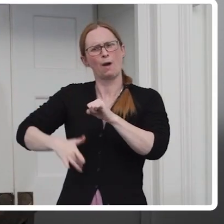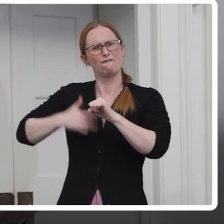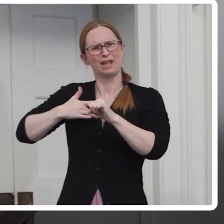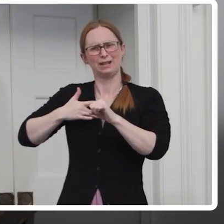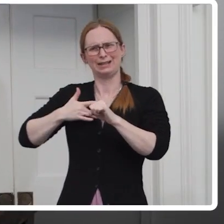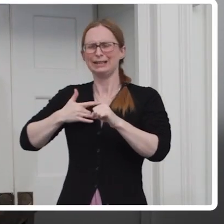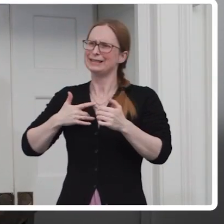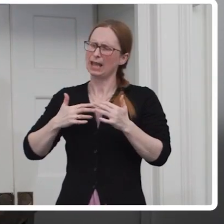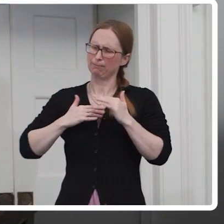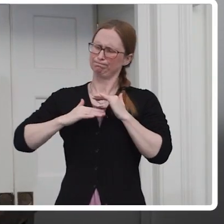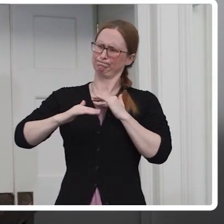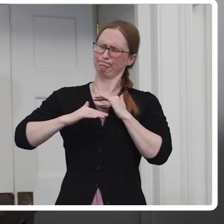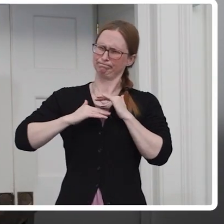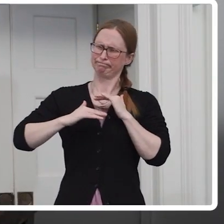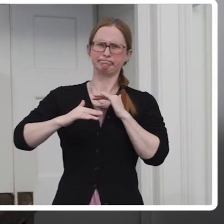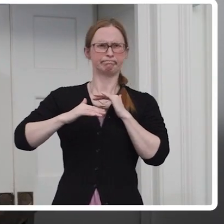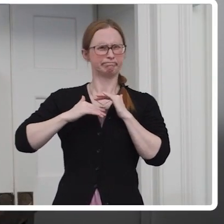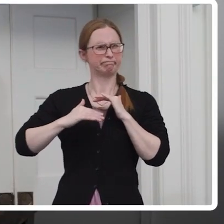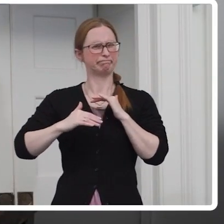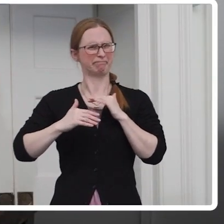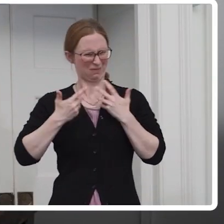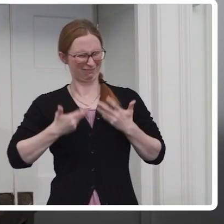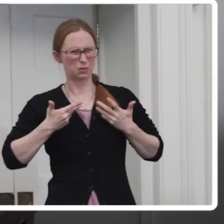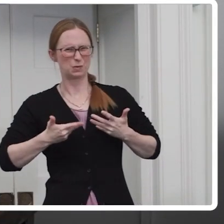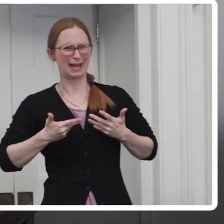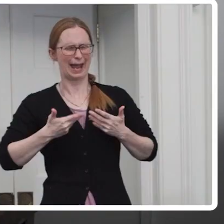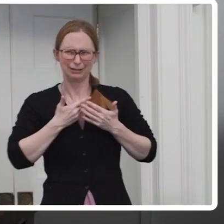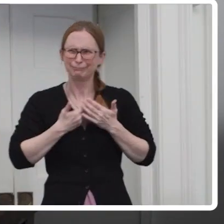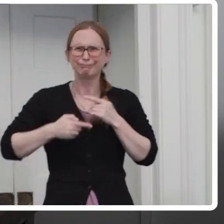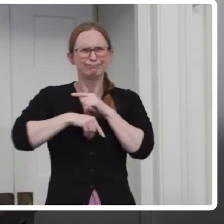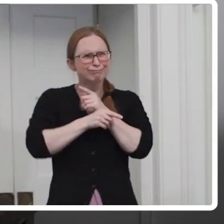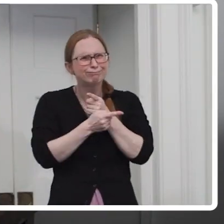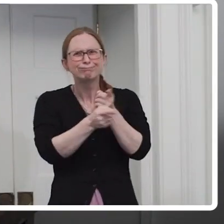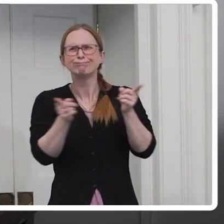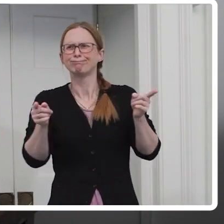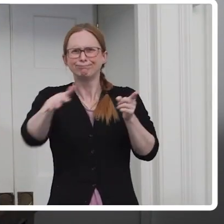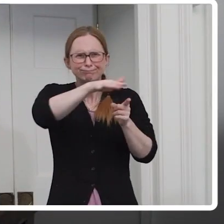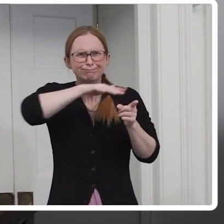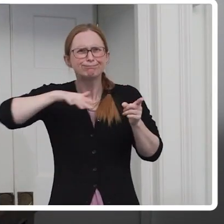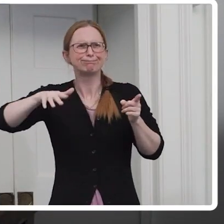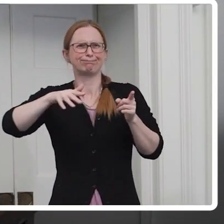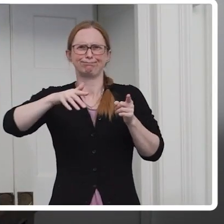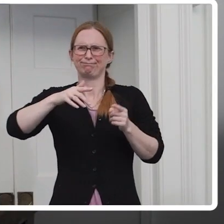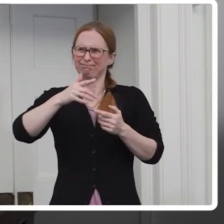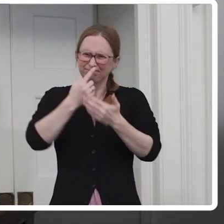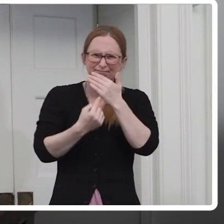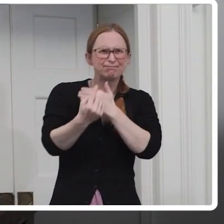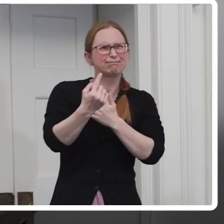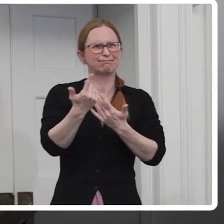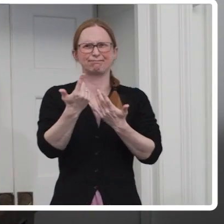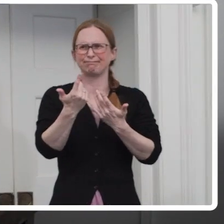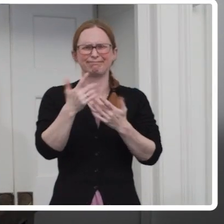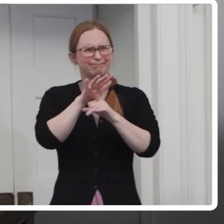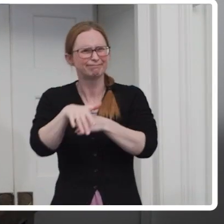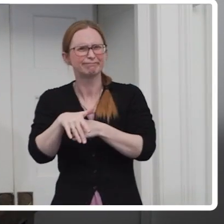What I think kind of resonates with what I see as a kind of widespread experiences of isolation and alienation